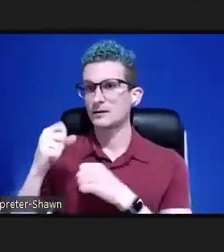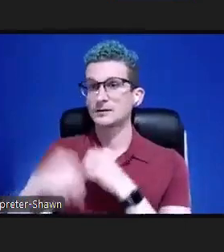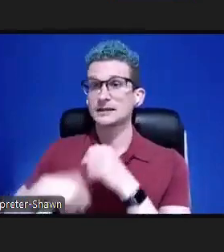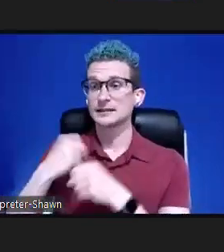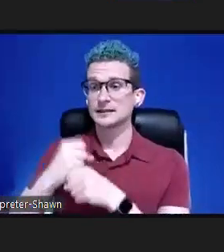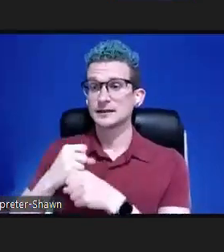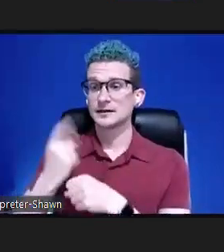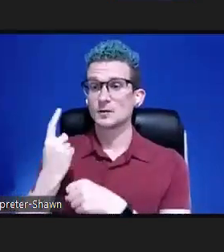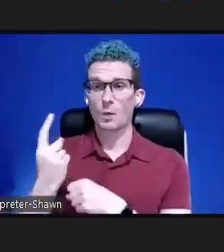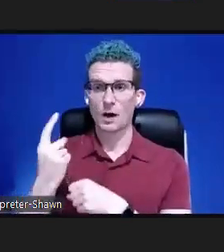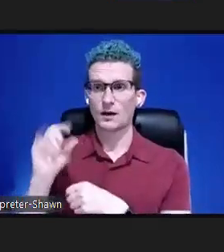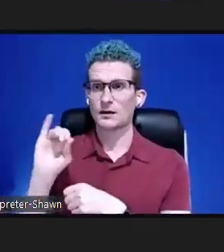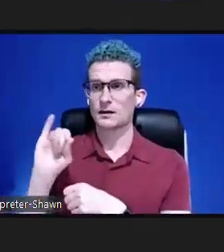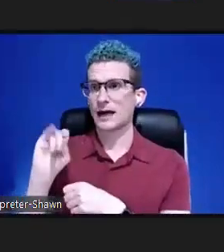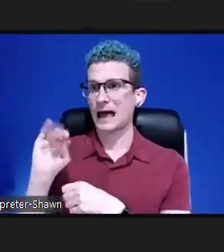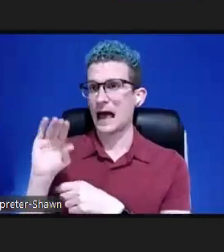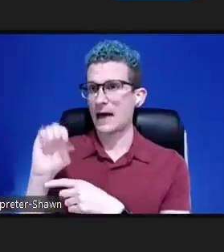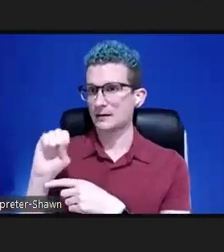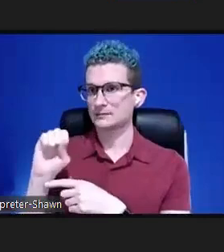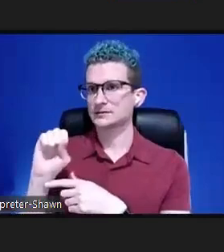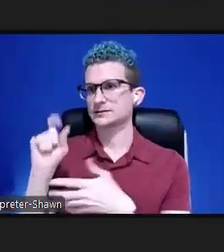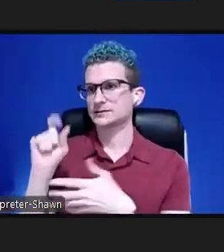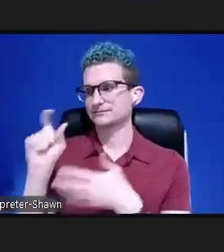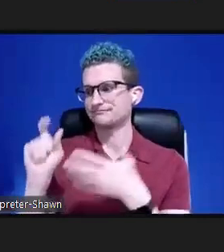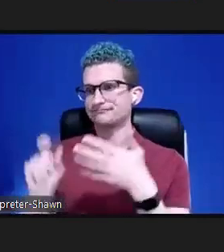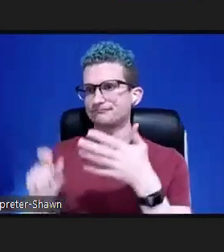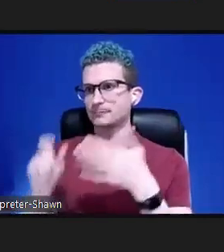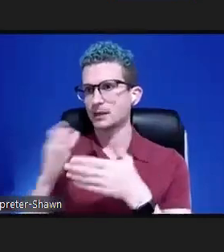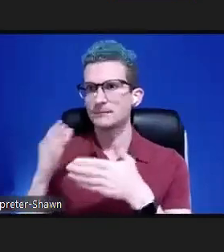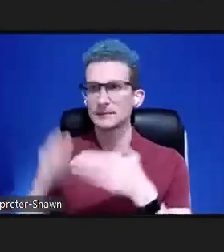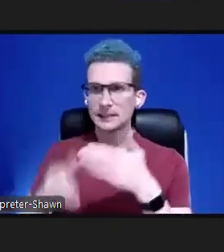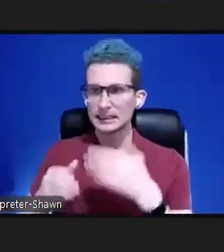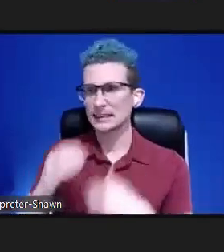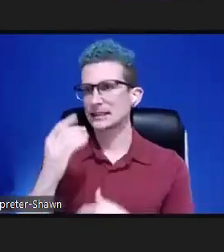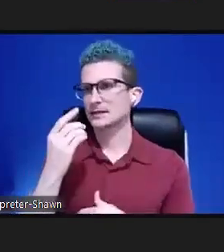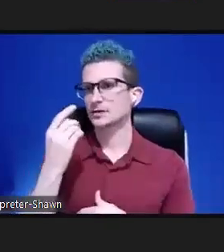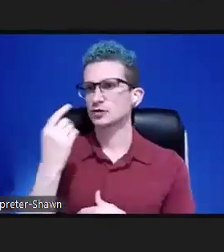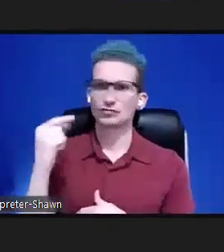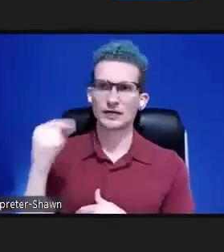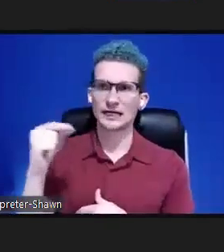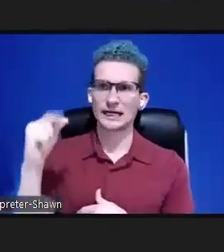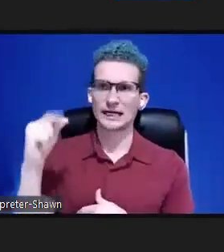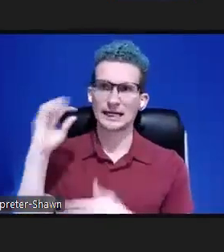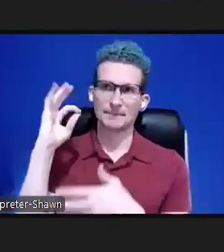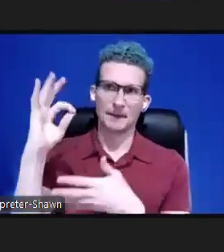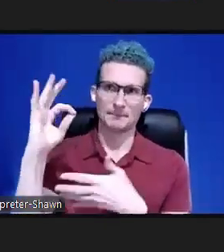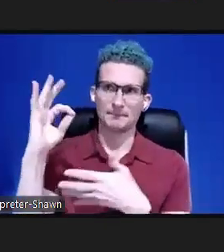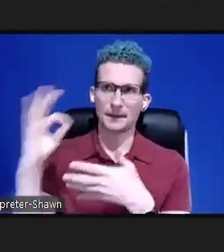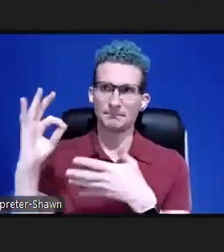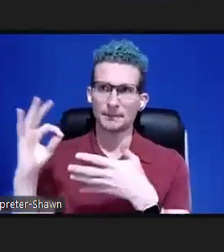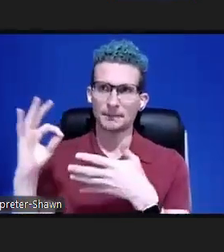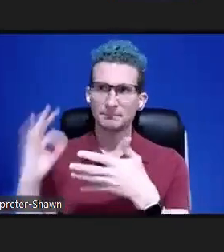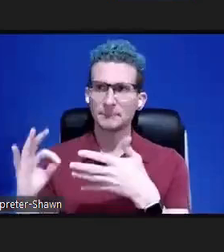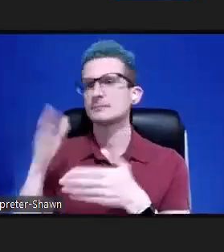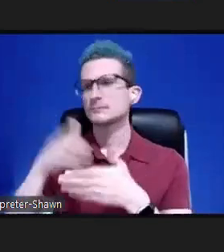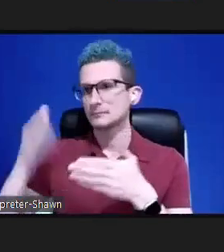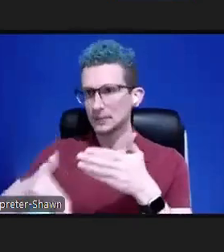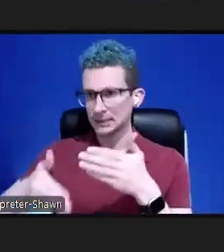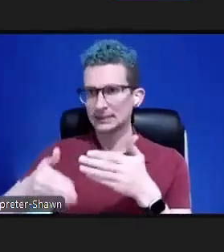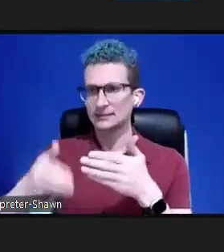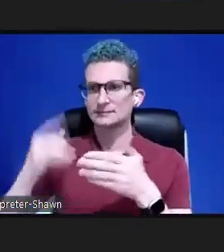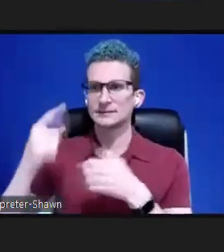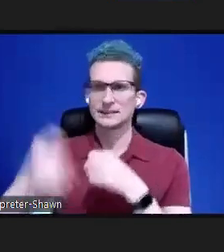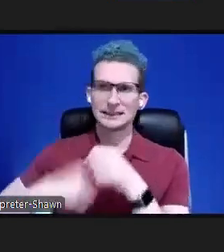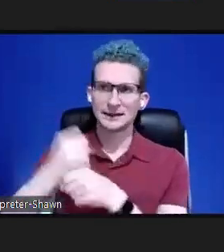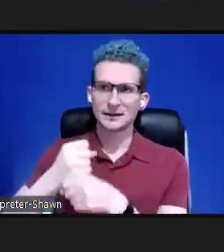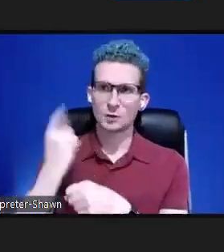items that were completed. You know, you have the green dots, like these are all the things that we've completed in year one. And I have not